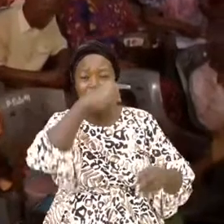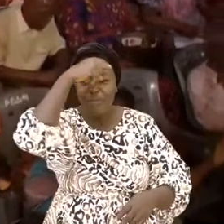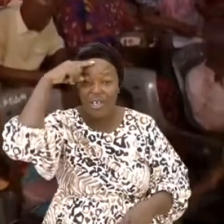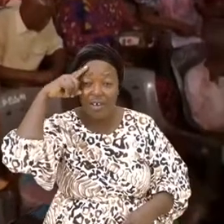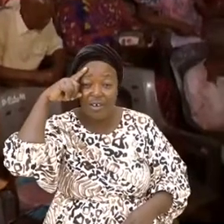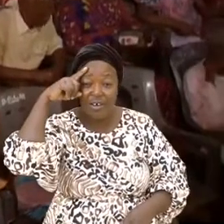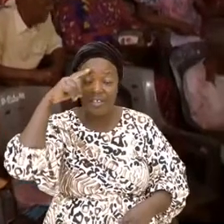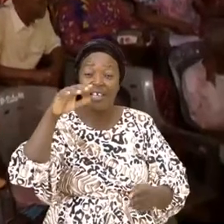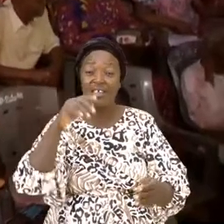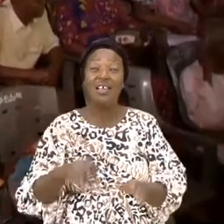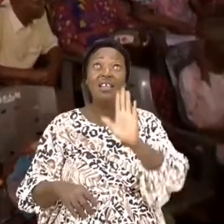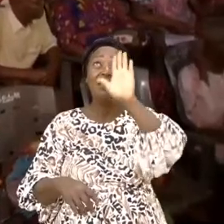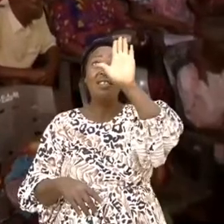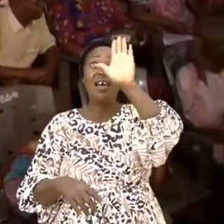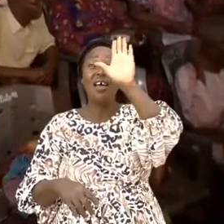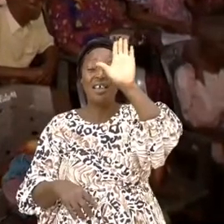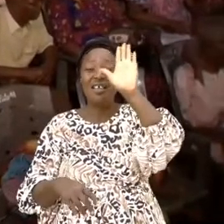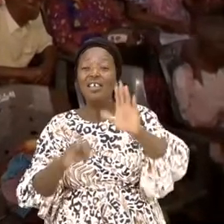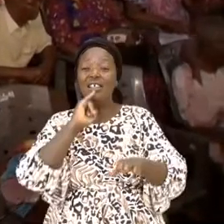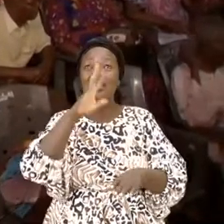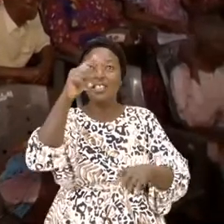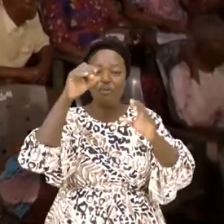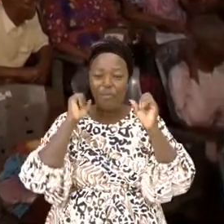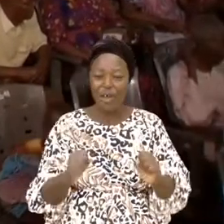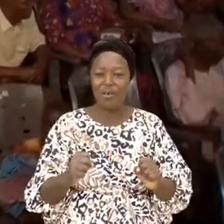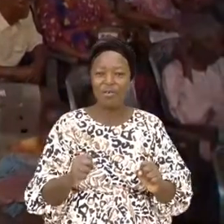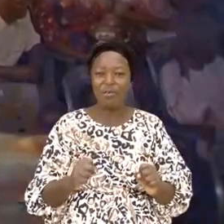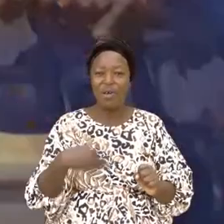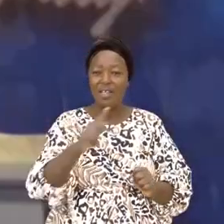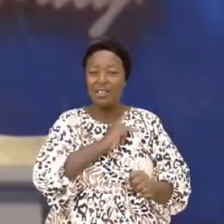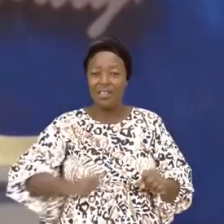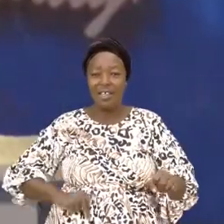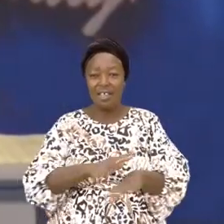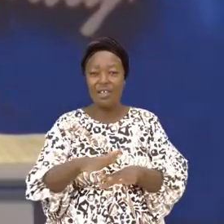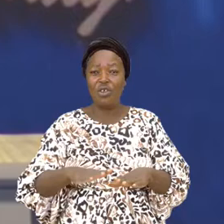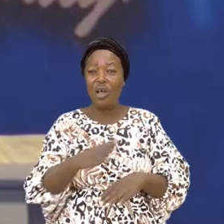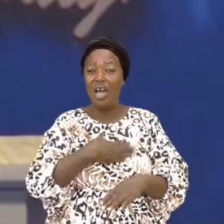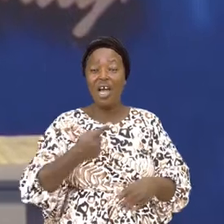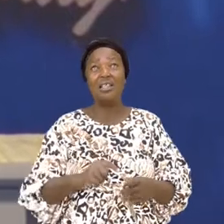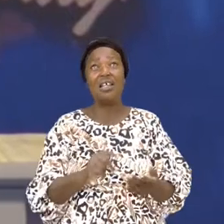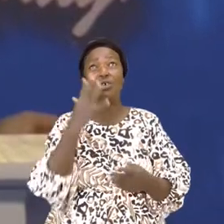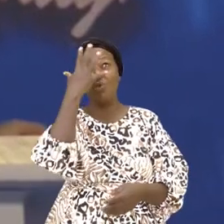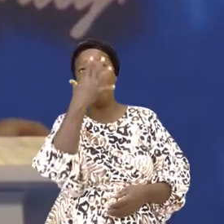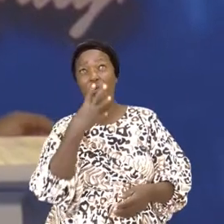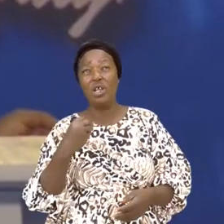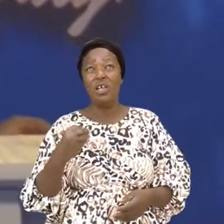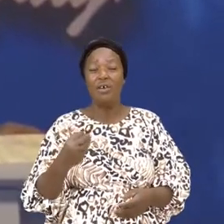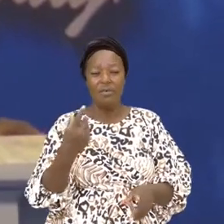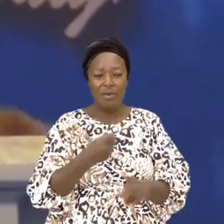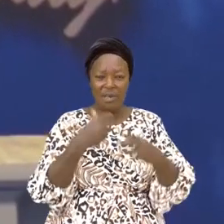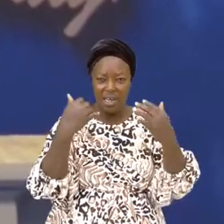because thine is the power, the kingdom, and the glory from